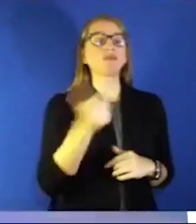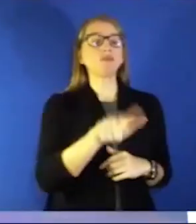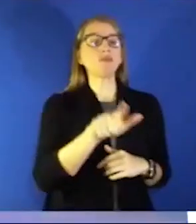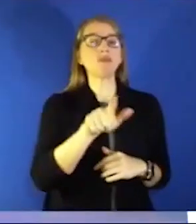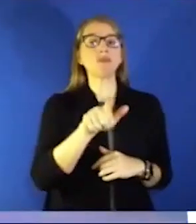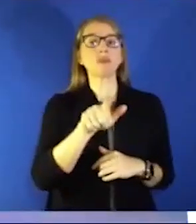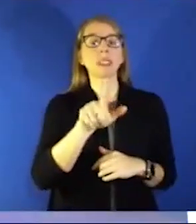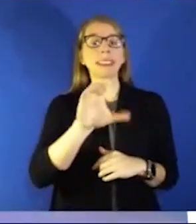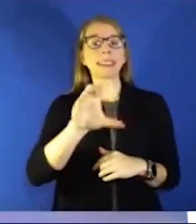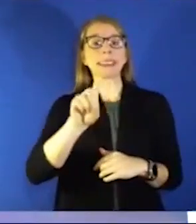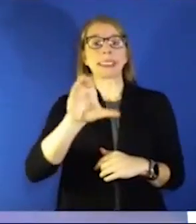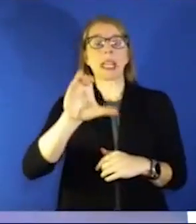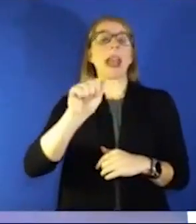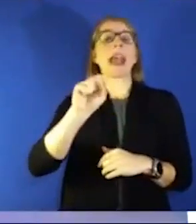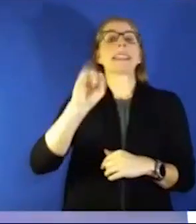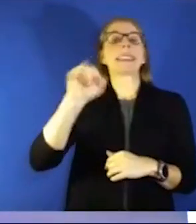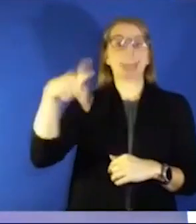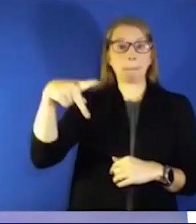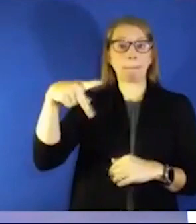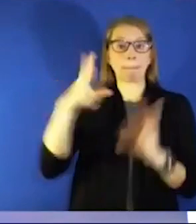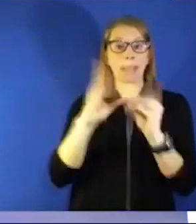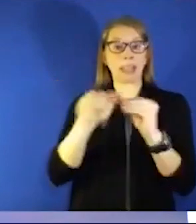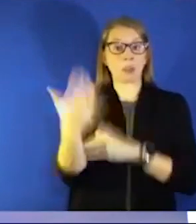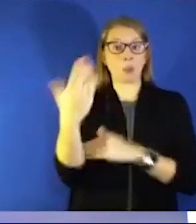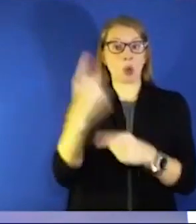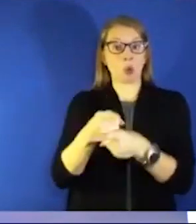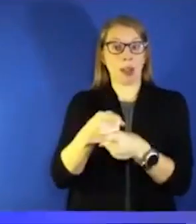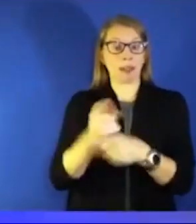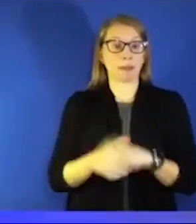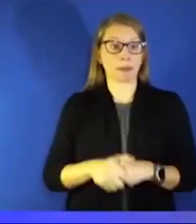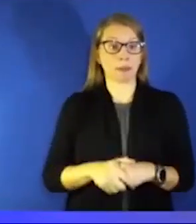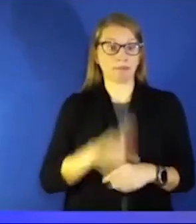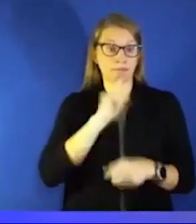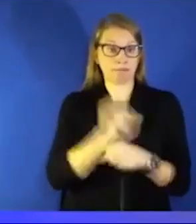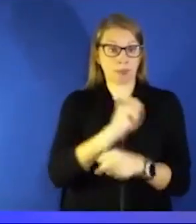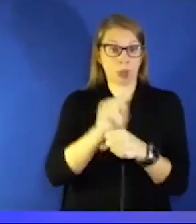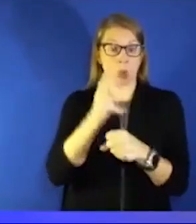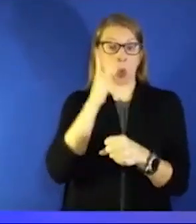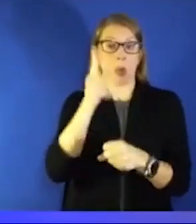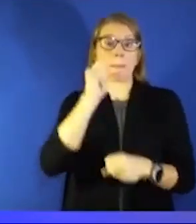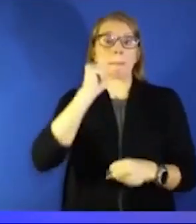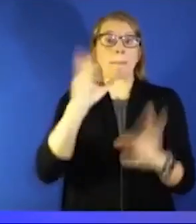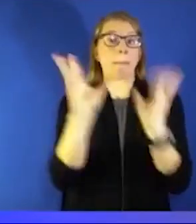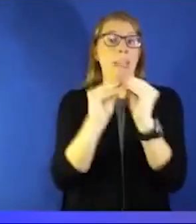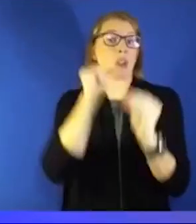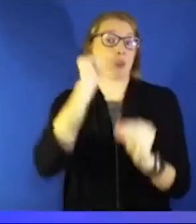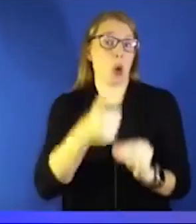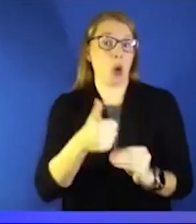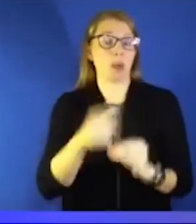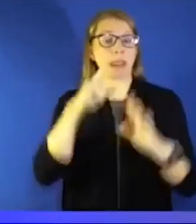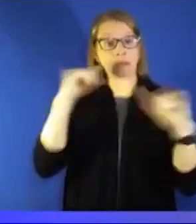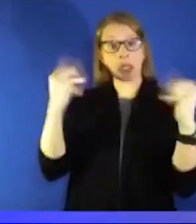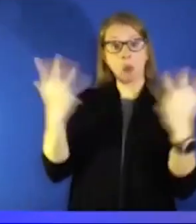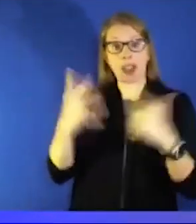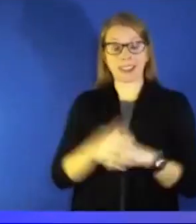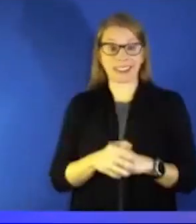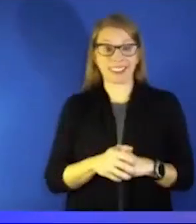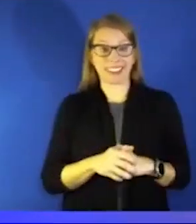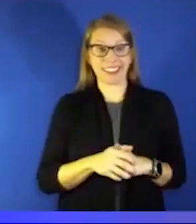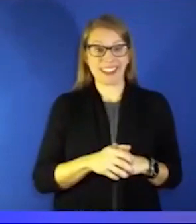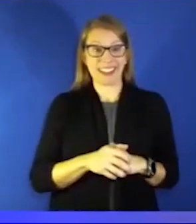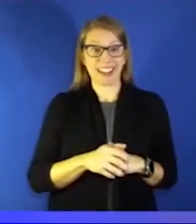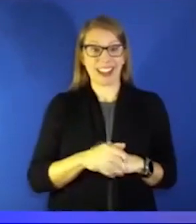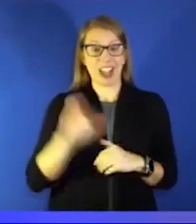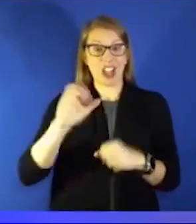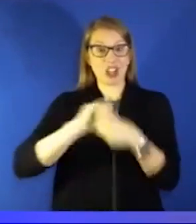the ACIP committee is meeting this morning, correct? What do you? Actually, we're going to meet tomorrow. Okay, what do you expect? We're not doing any COVID tomorrow. We're